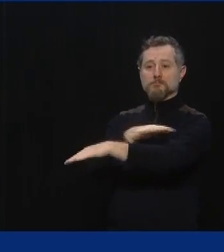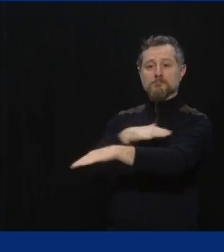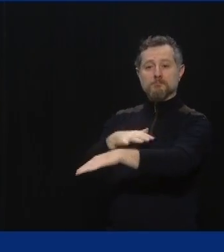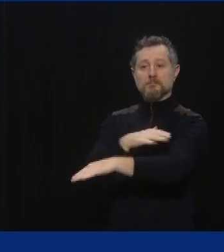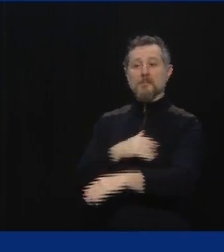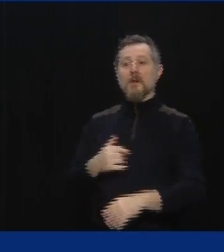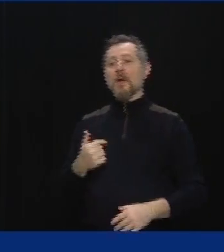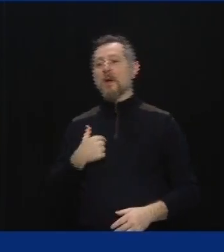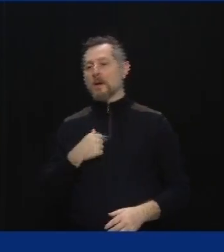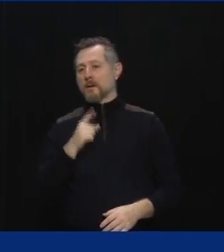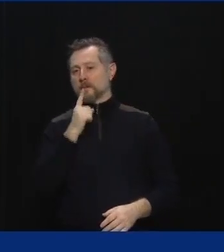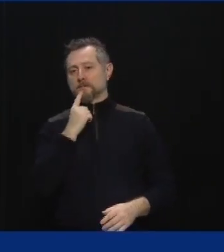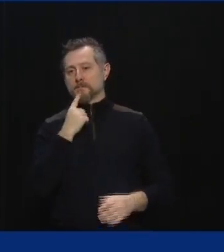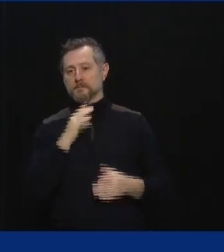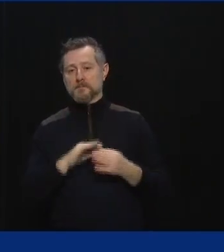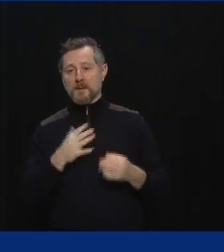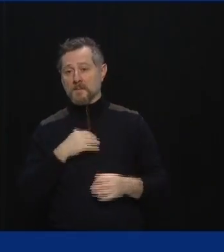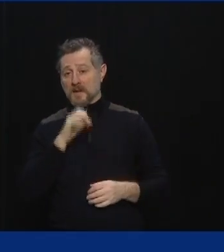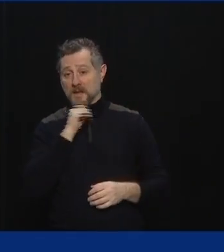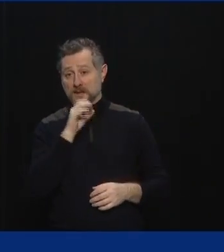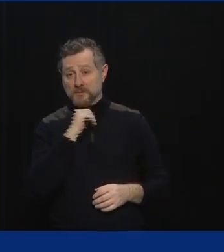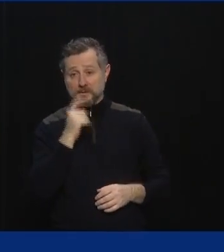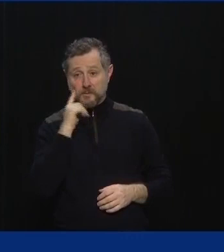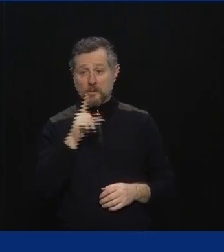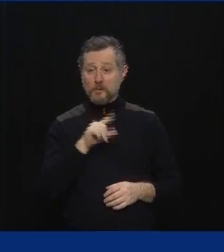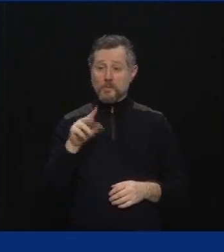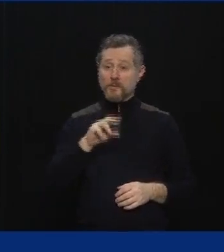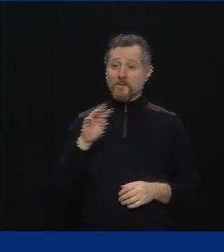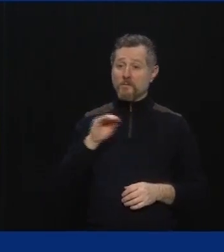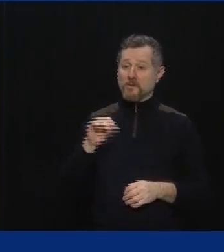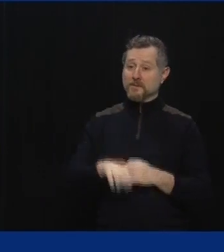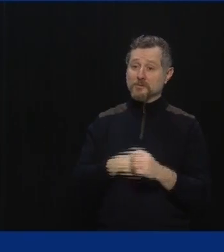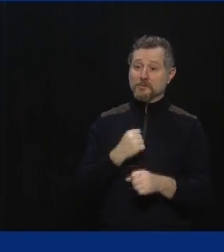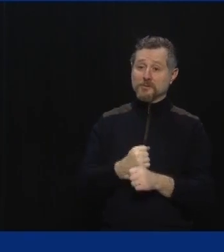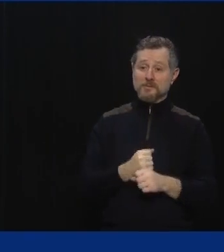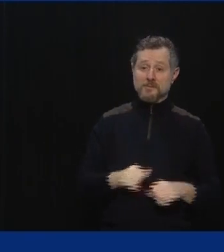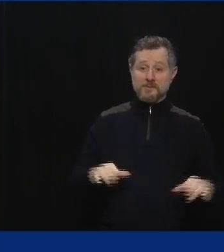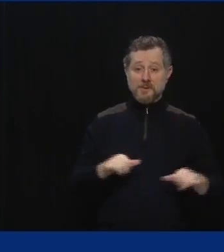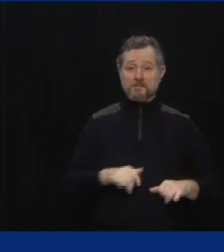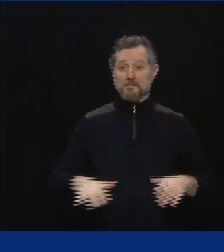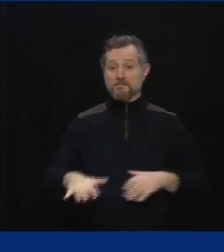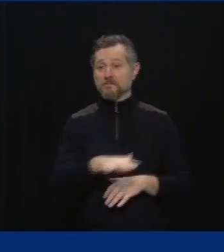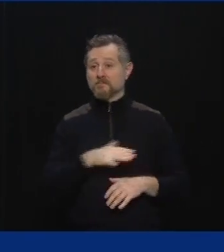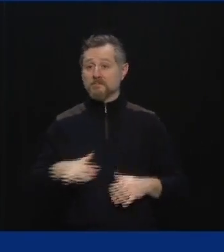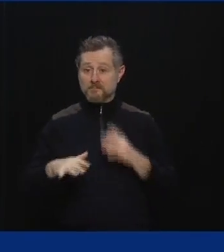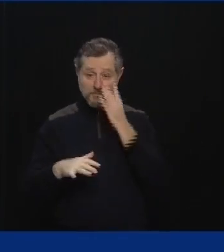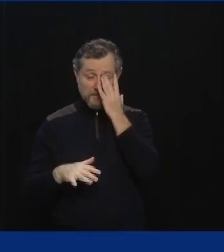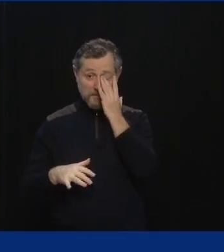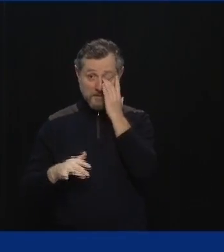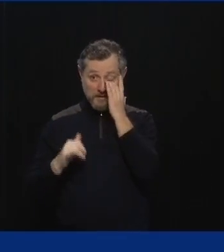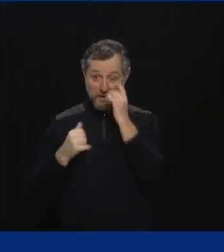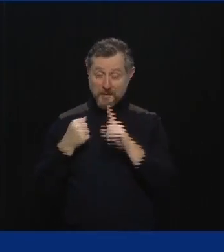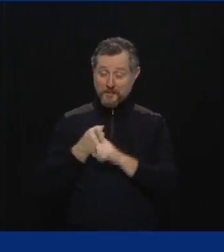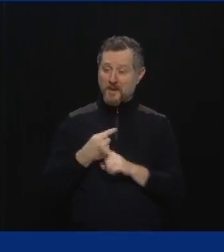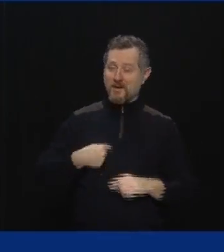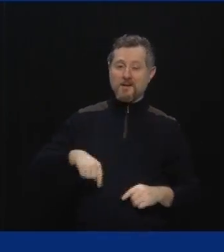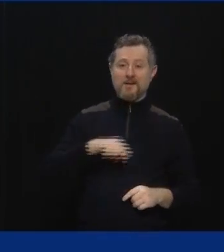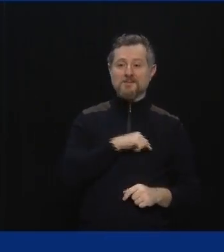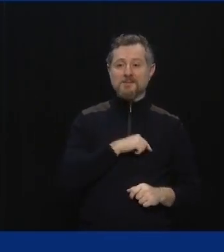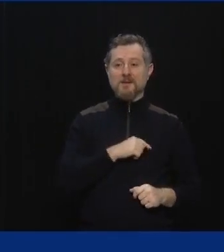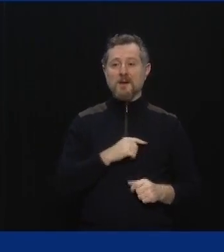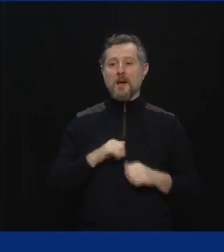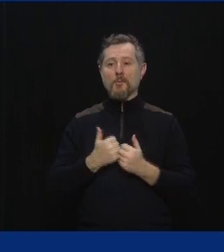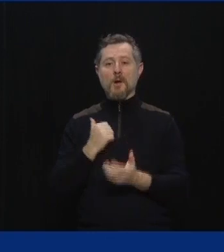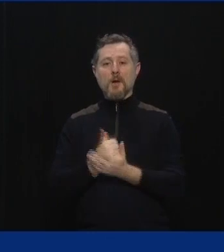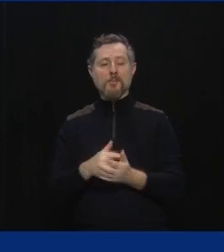show my age, we've always said, well, how we're impacted by these things, how are they helping the community?